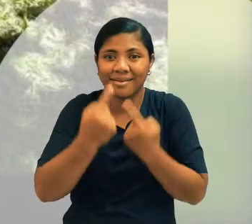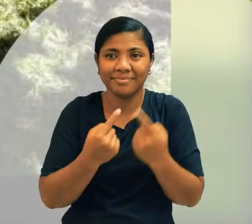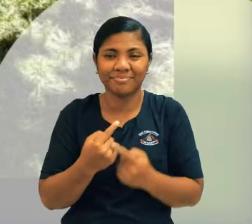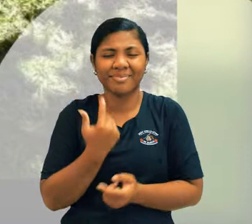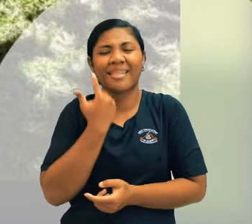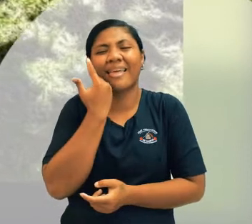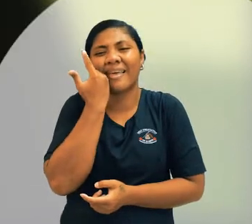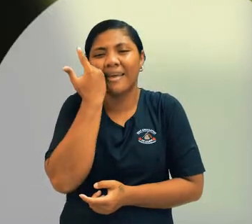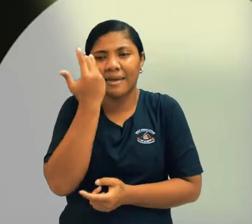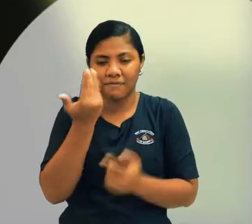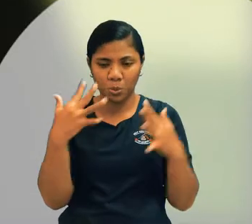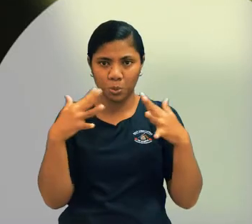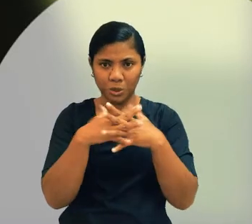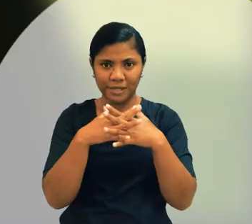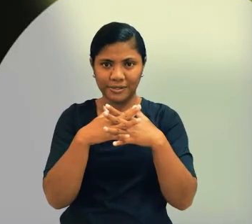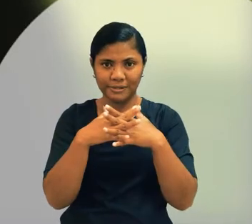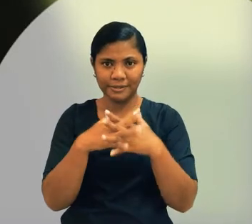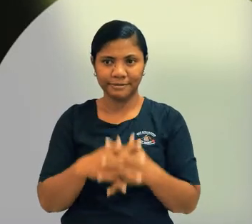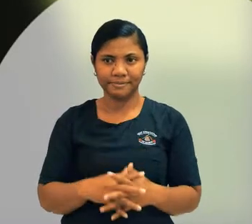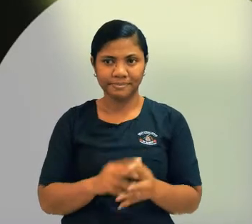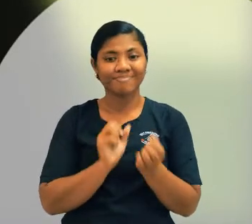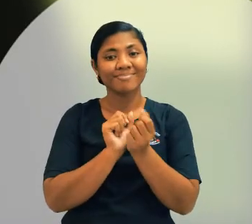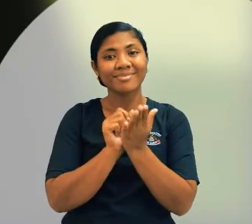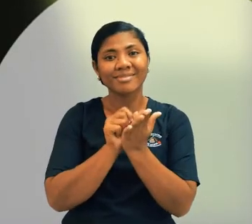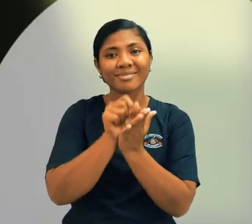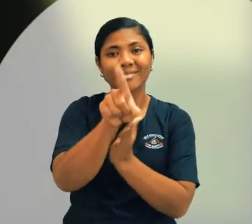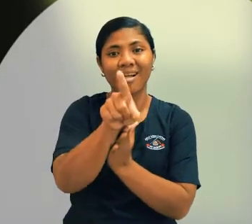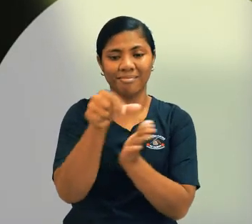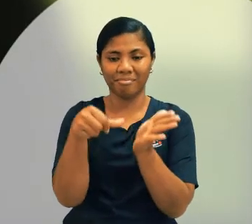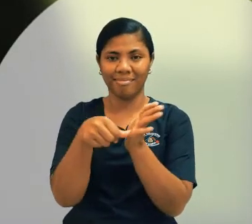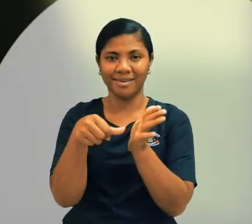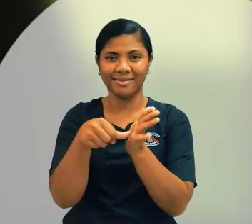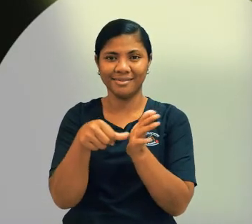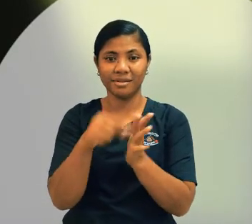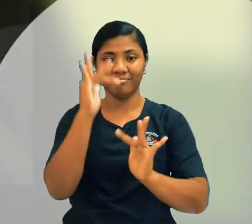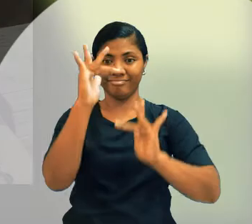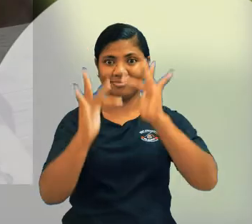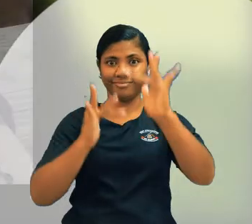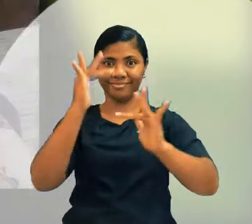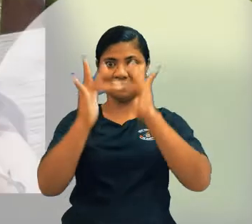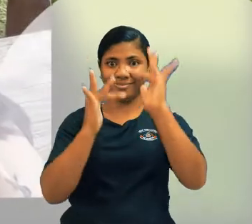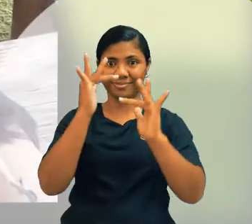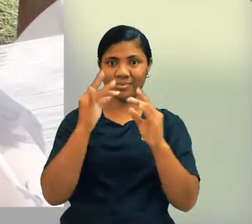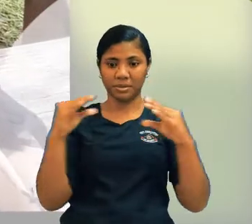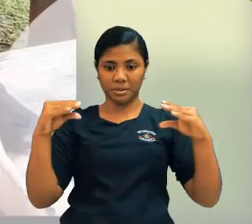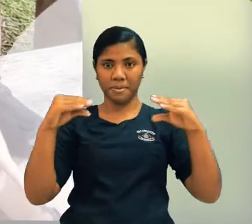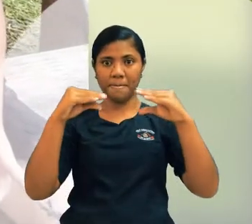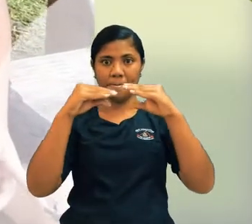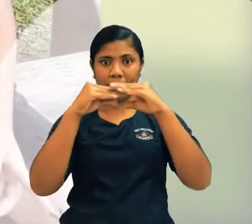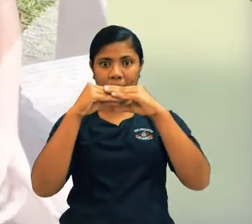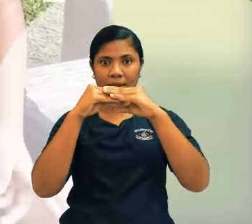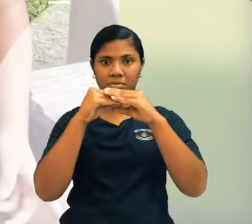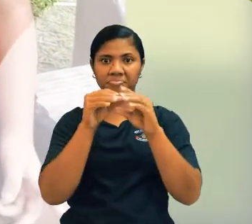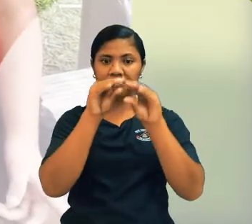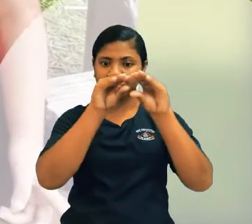whanau. Ai le ngata i leo, tū langa le awa onga. Mai o se whamanuanga te lele nā mo si mā